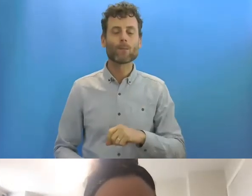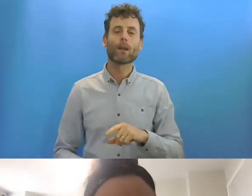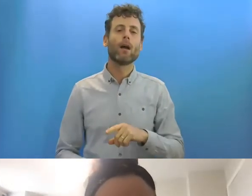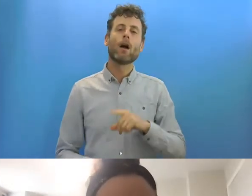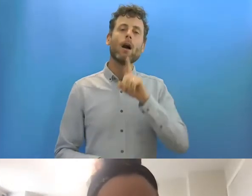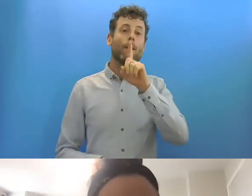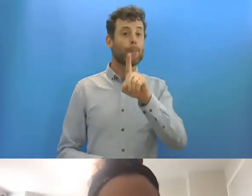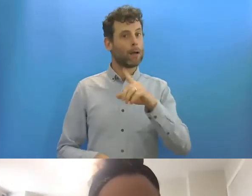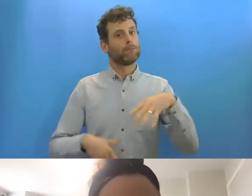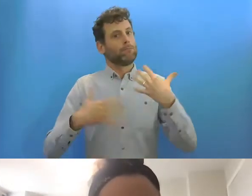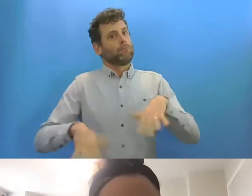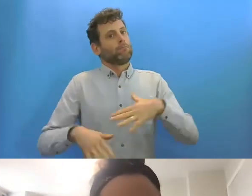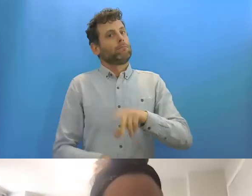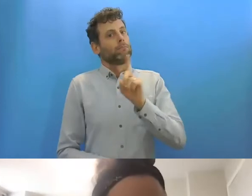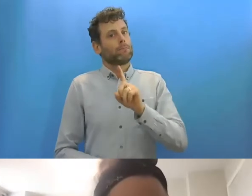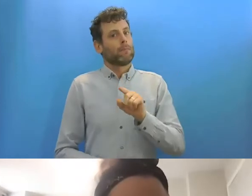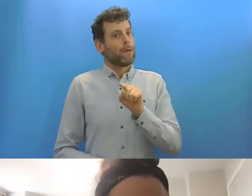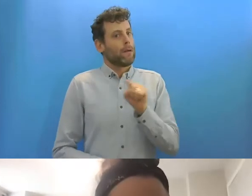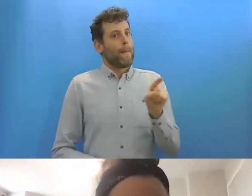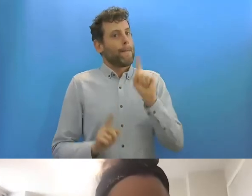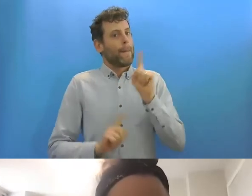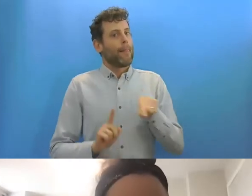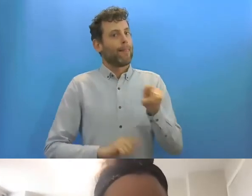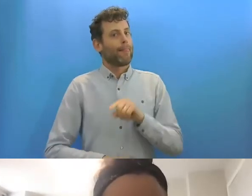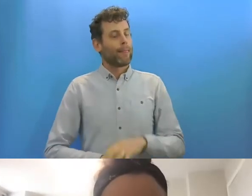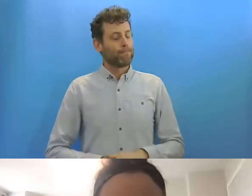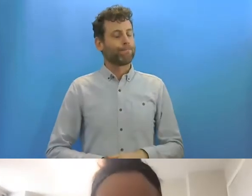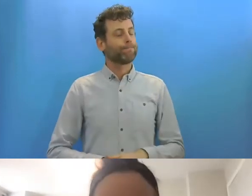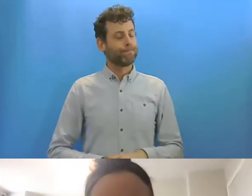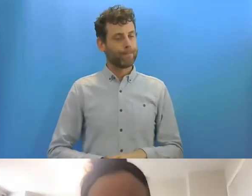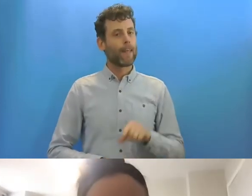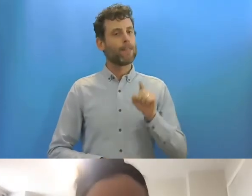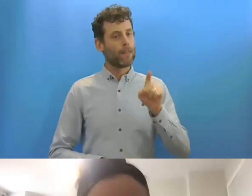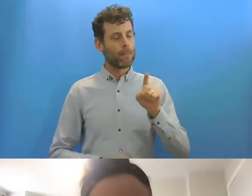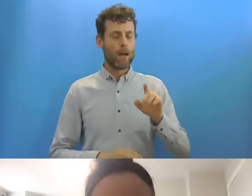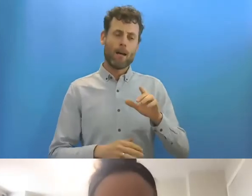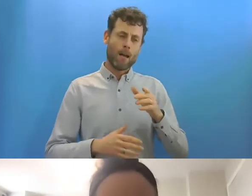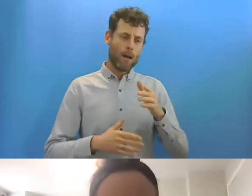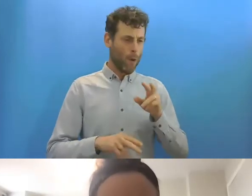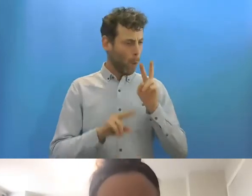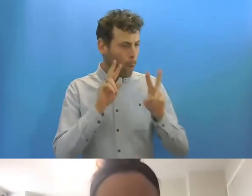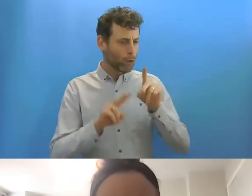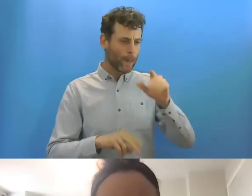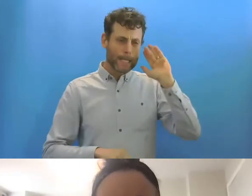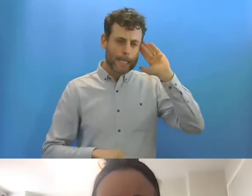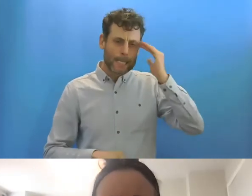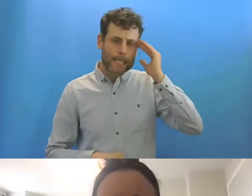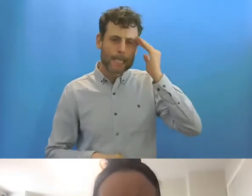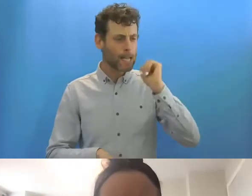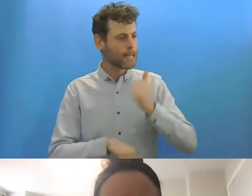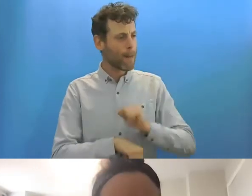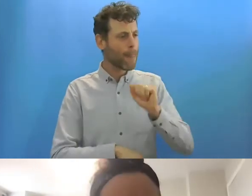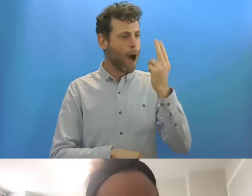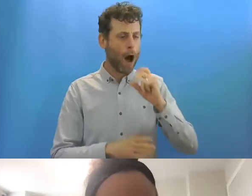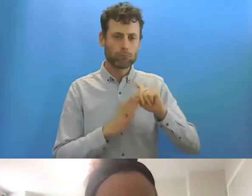people, and it's still been the way that the artists we work with have persevered, have changed their projects, have bounced back, and also have